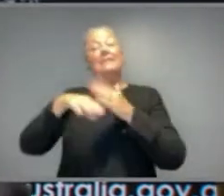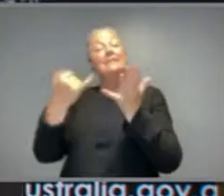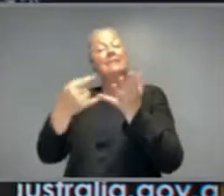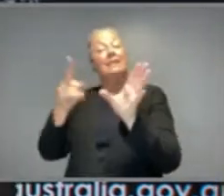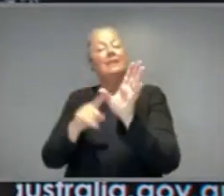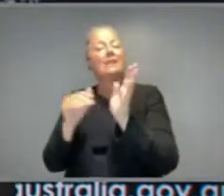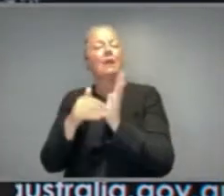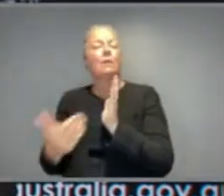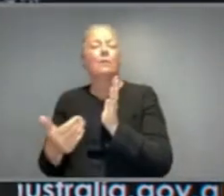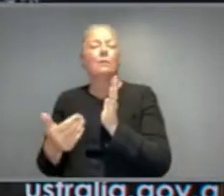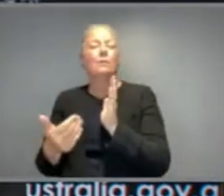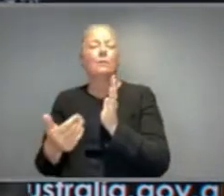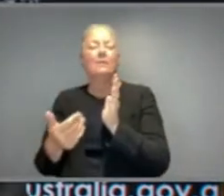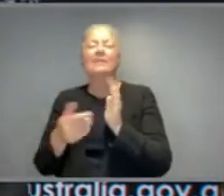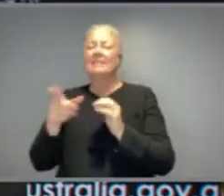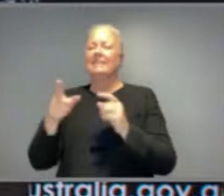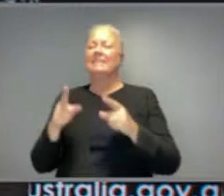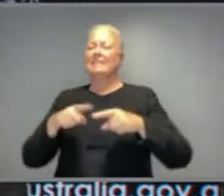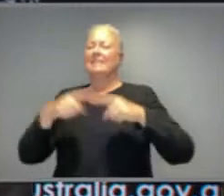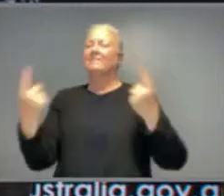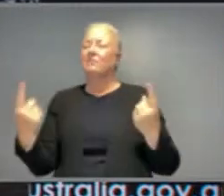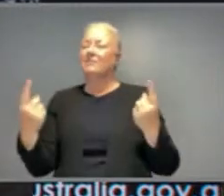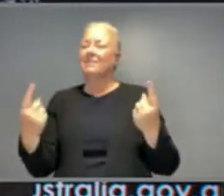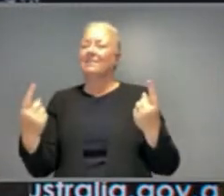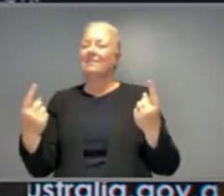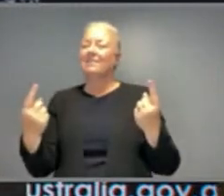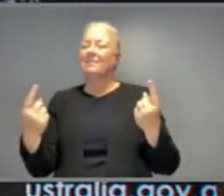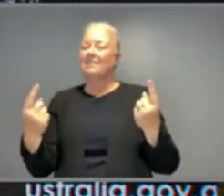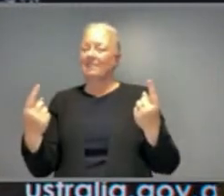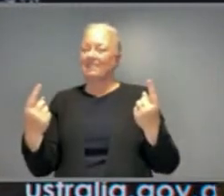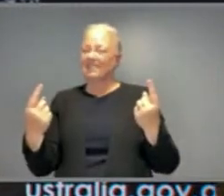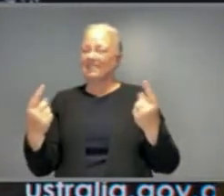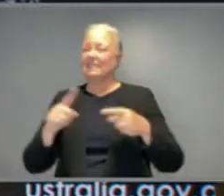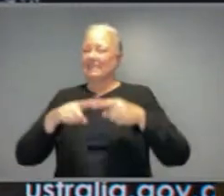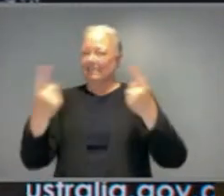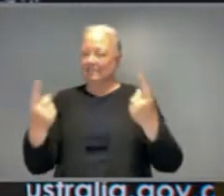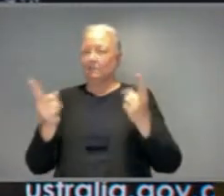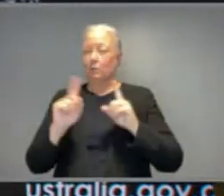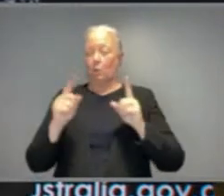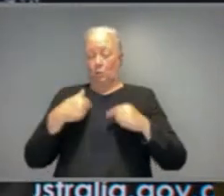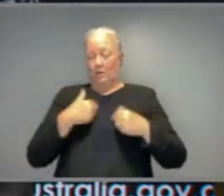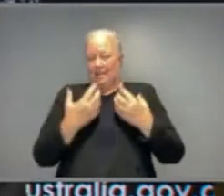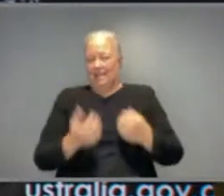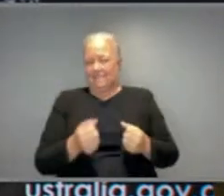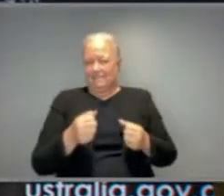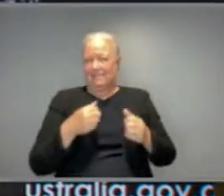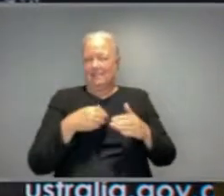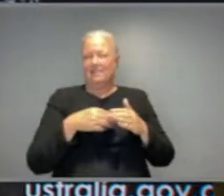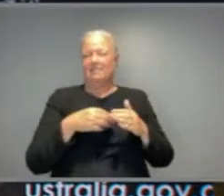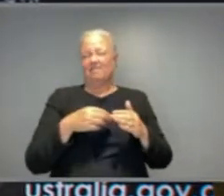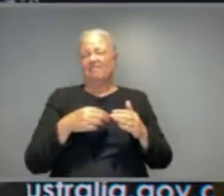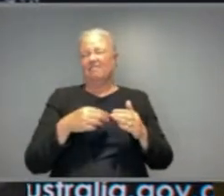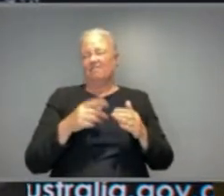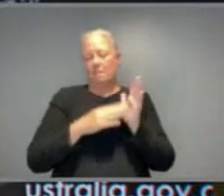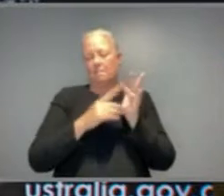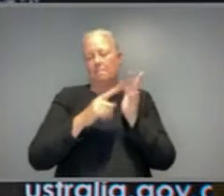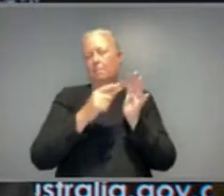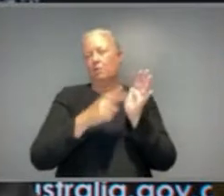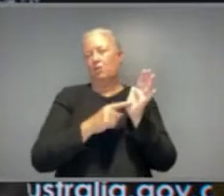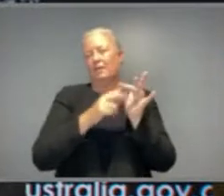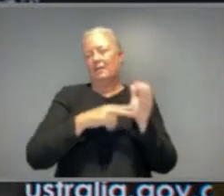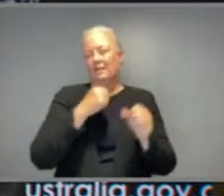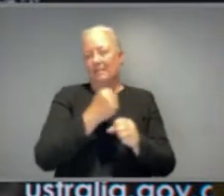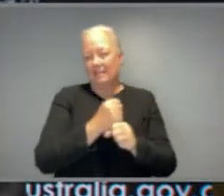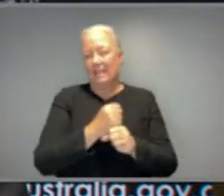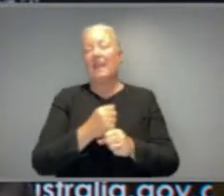is different to what's been modelled. It's the first point. The second point, I'd also like to say my heart goes out to everyone